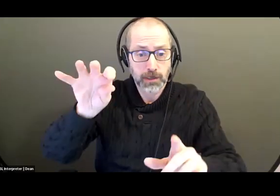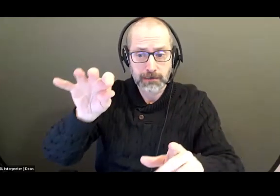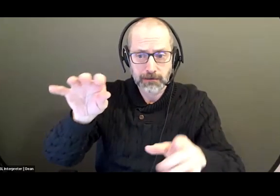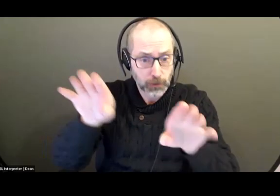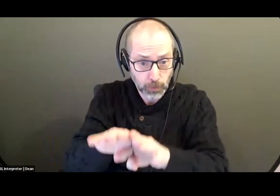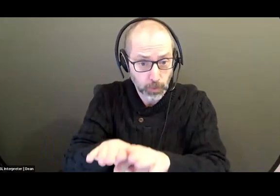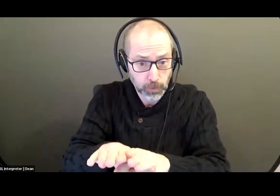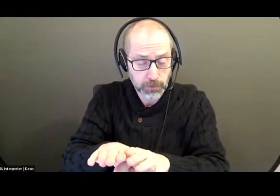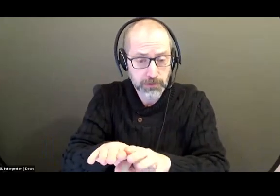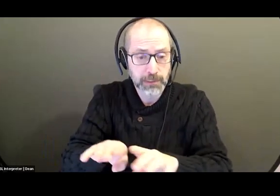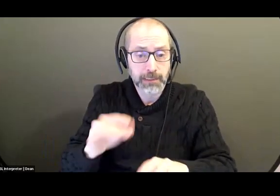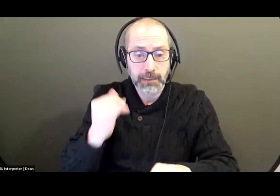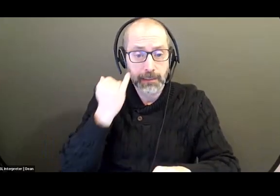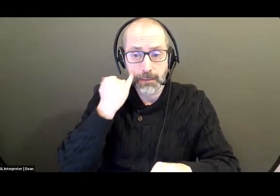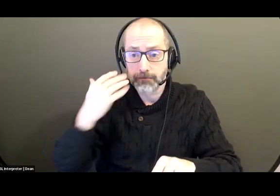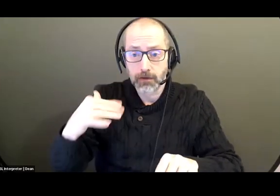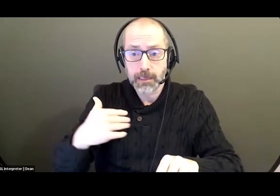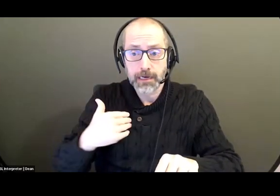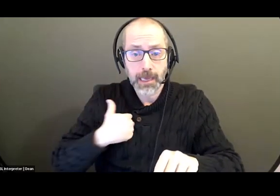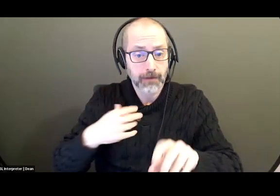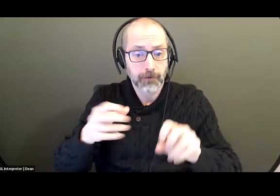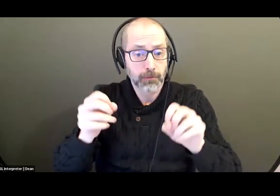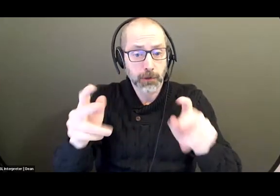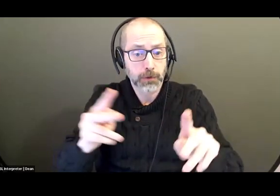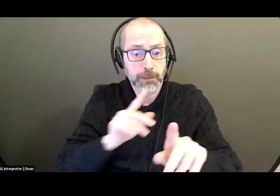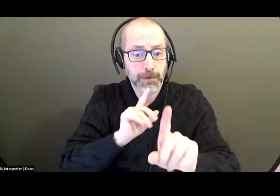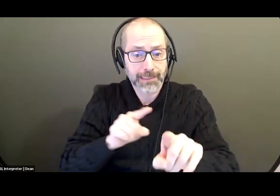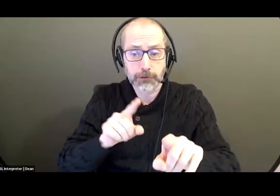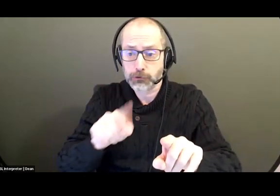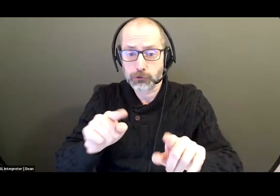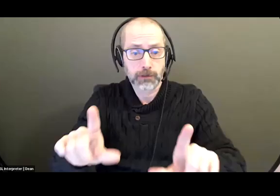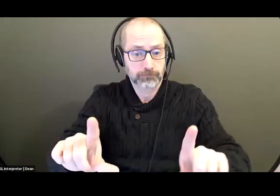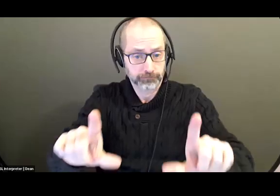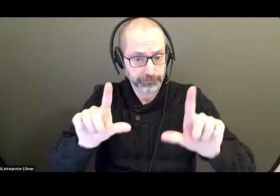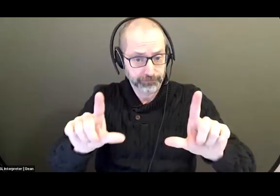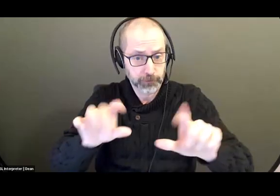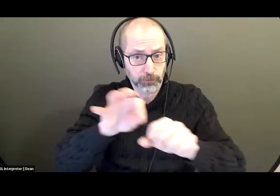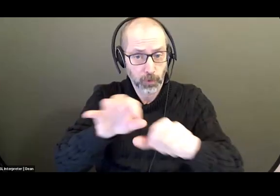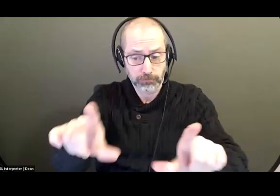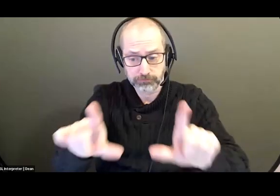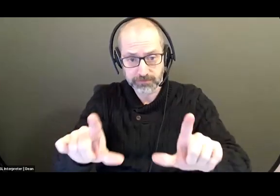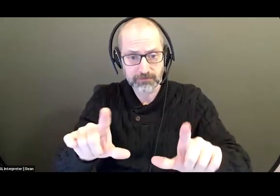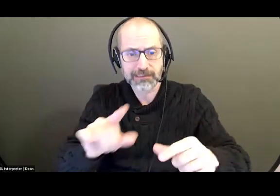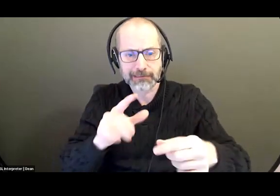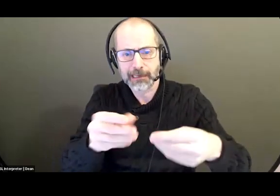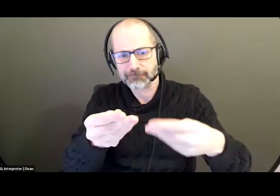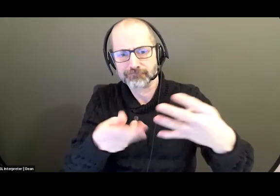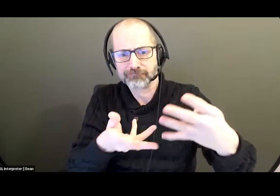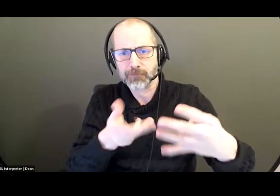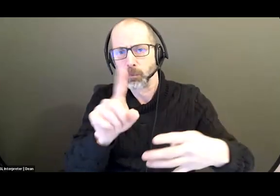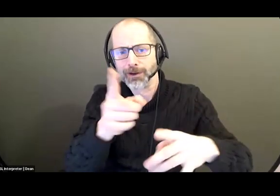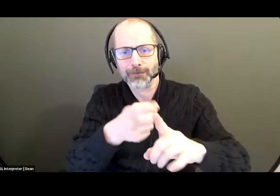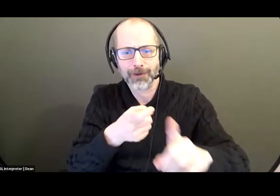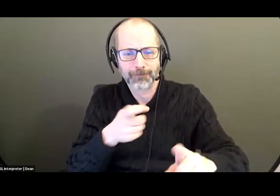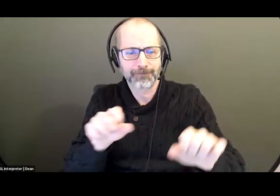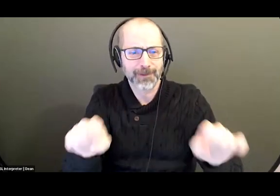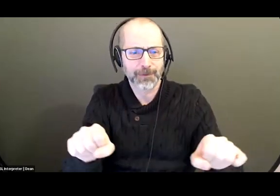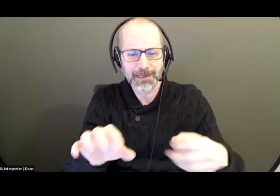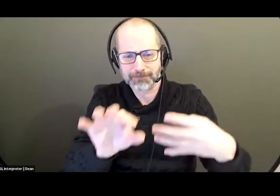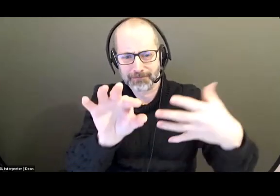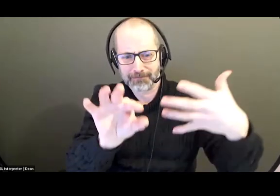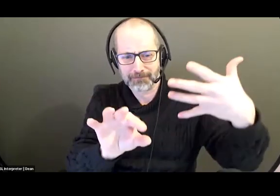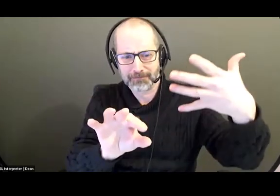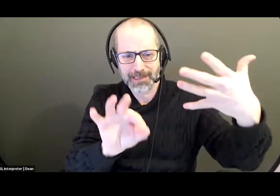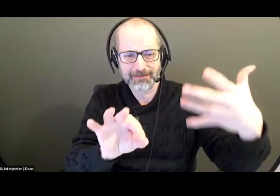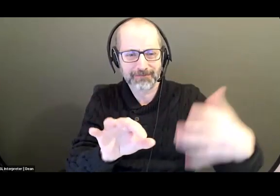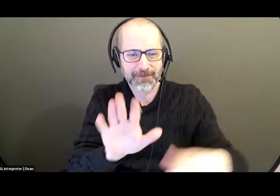we opened with had closed prematurely, so if you didn't get a chance to answer it, it should have just popped right